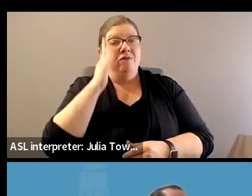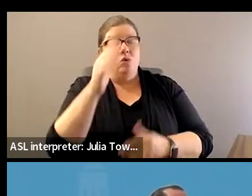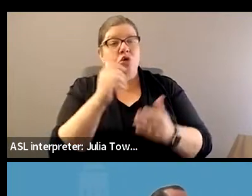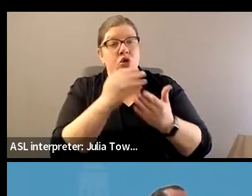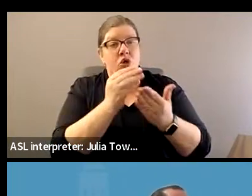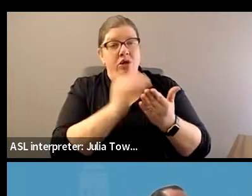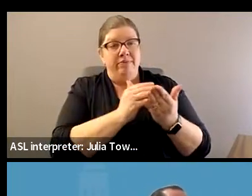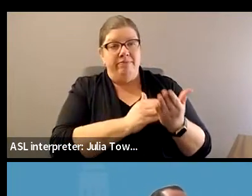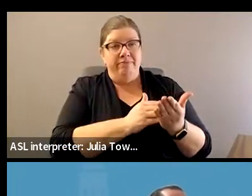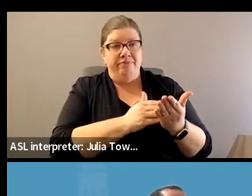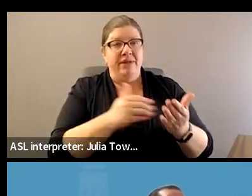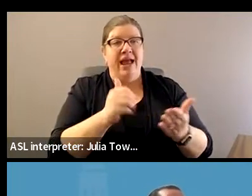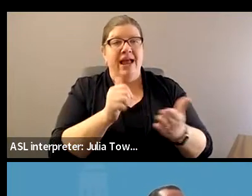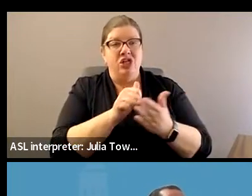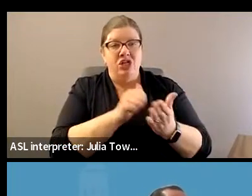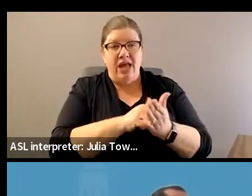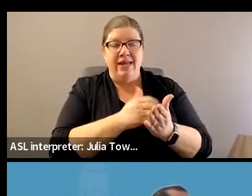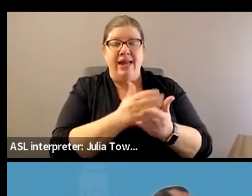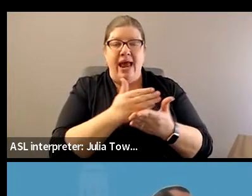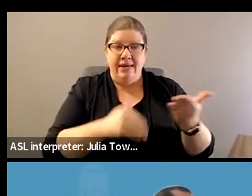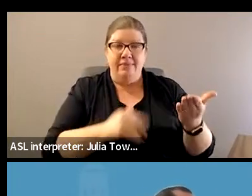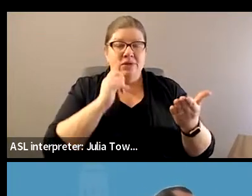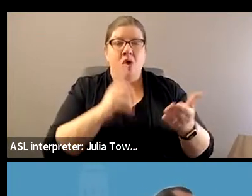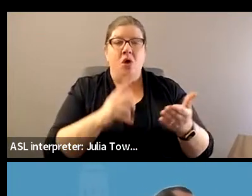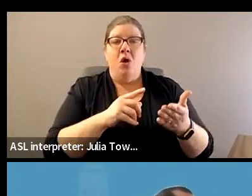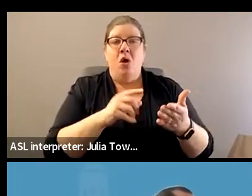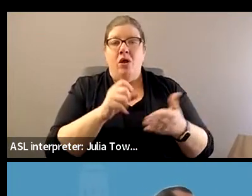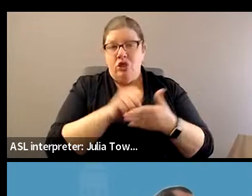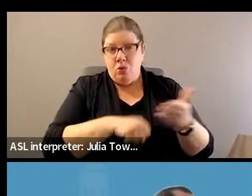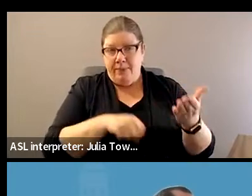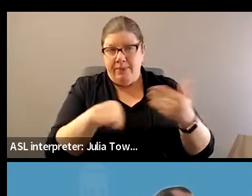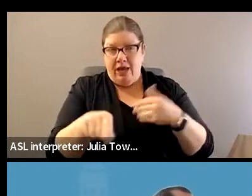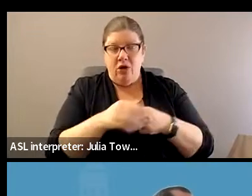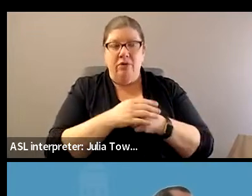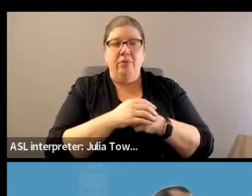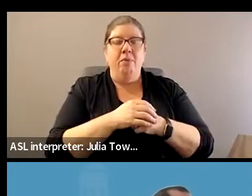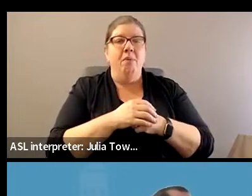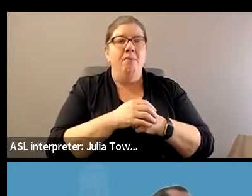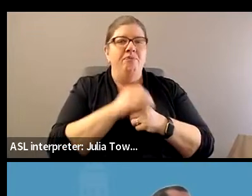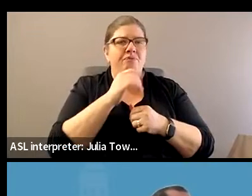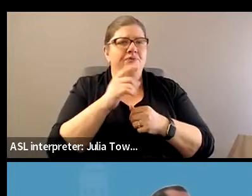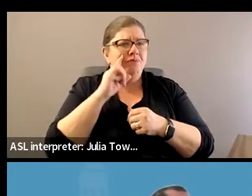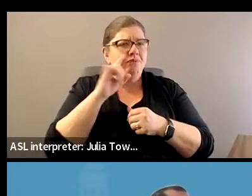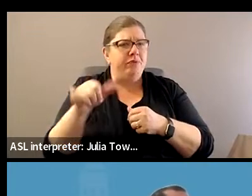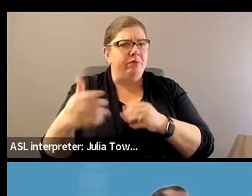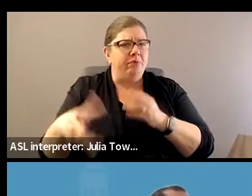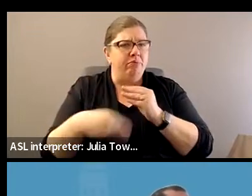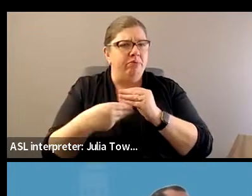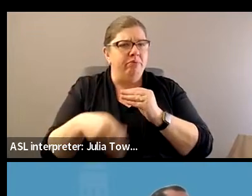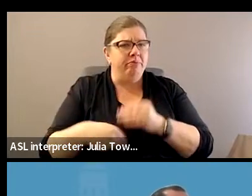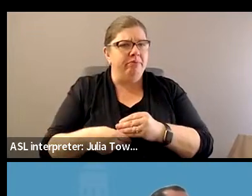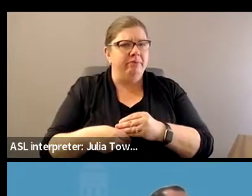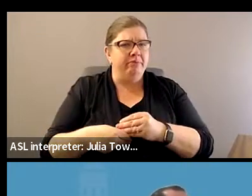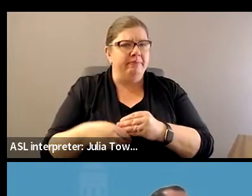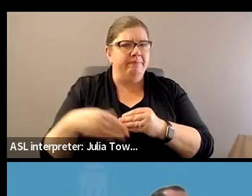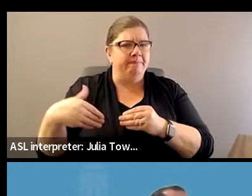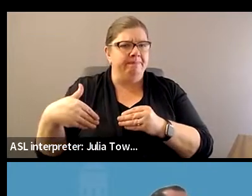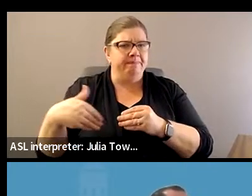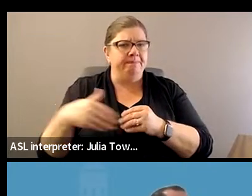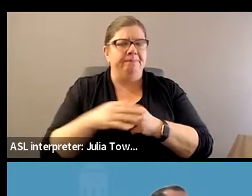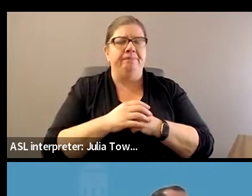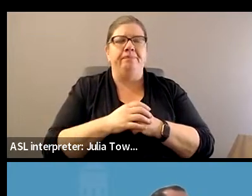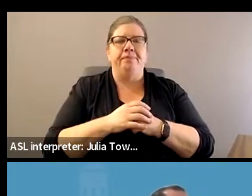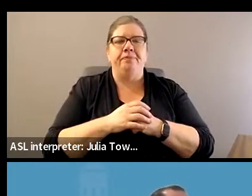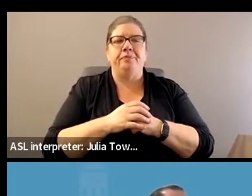items there in your script there. I don't think there's any additional ones that we're doing. We're working on making some meetings in